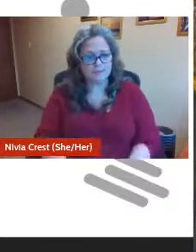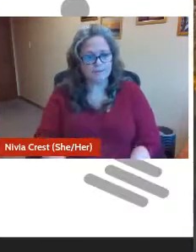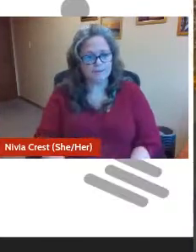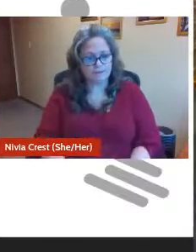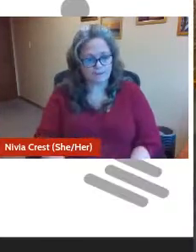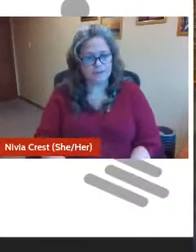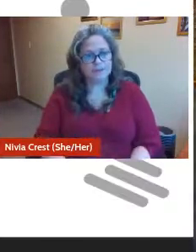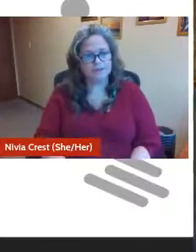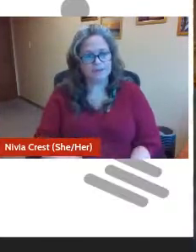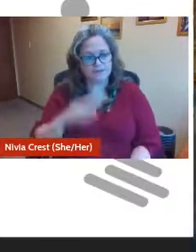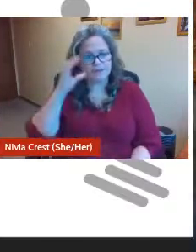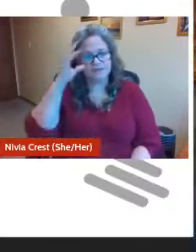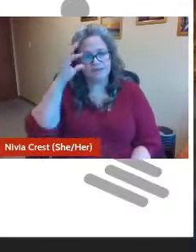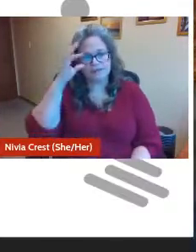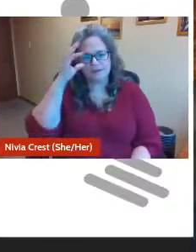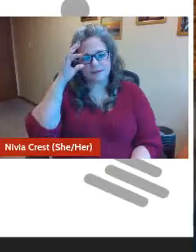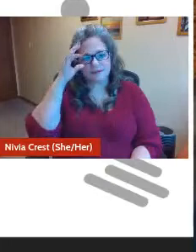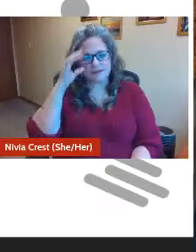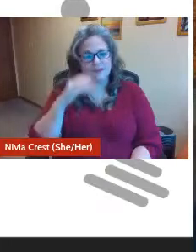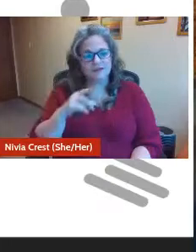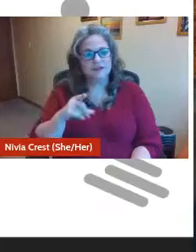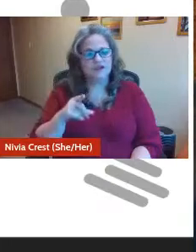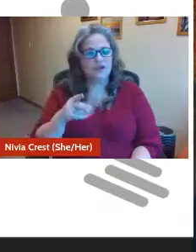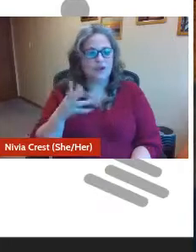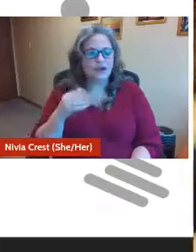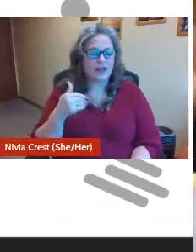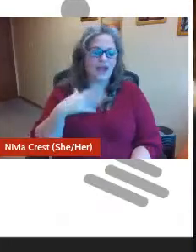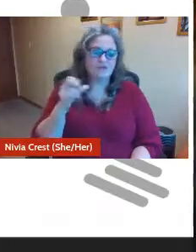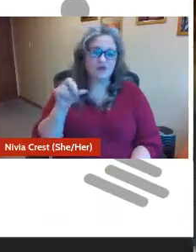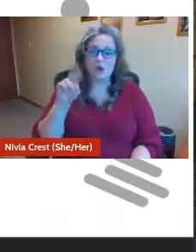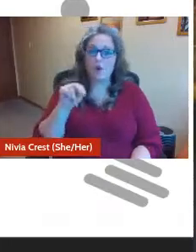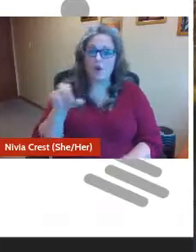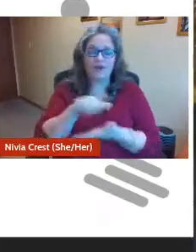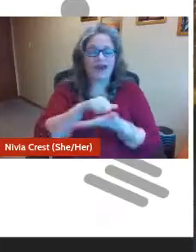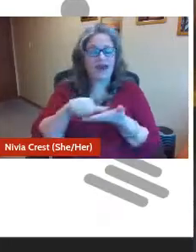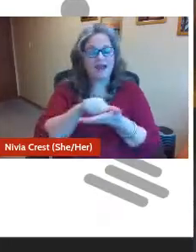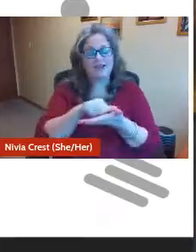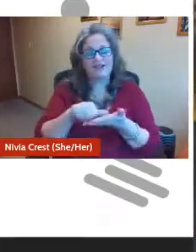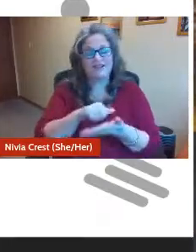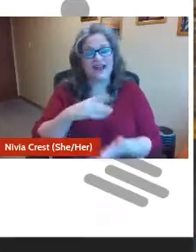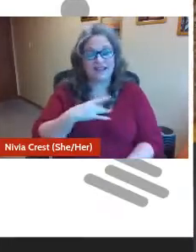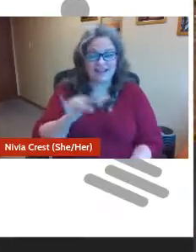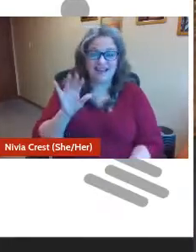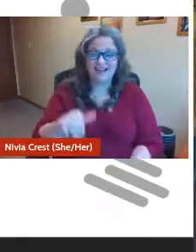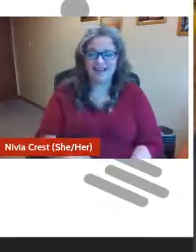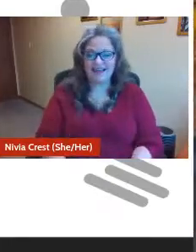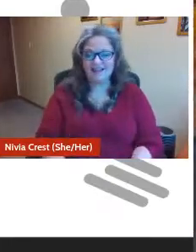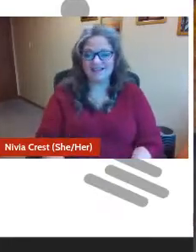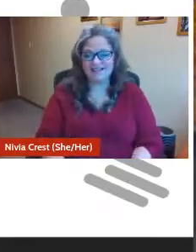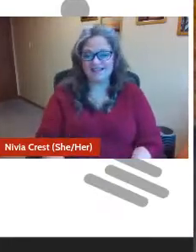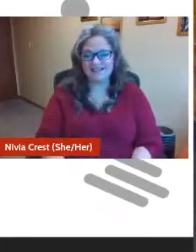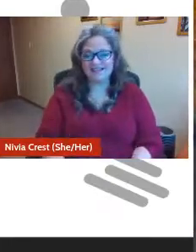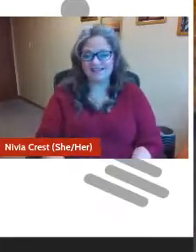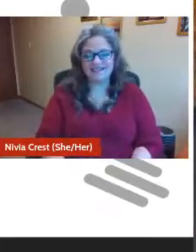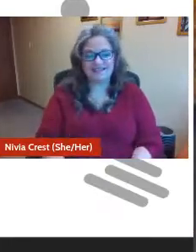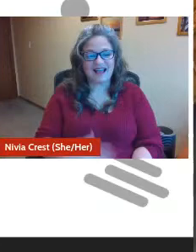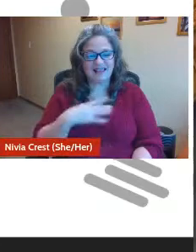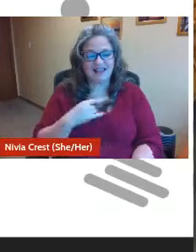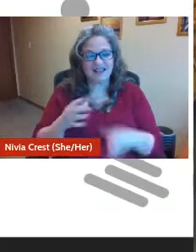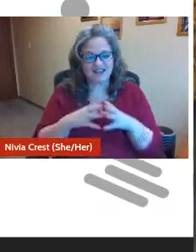driving like, ooh. Well, the iron, so you already got your own little iron right there. I like that. Mm-hmm. I like that a